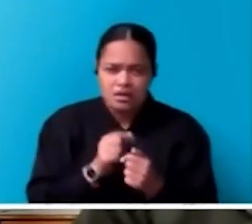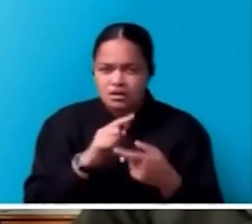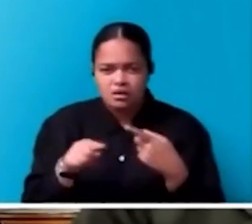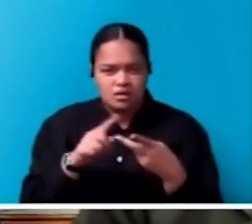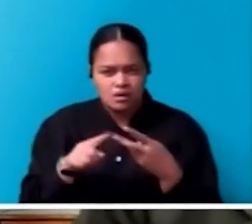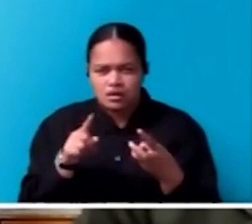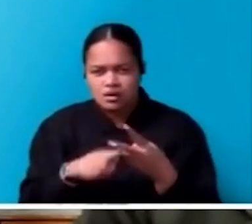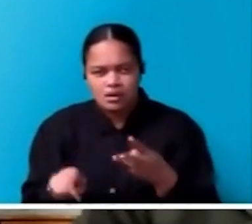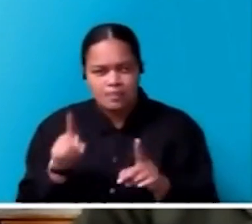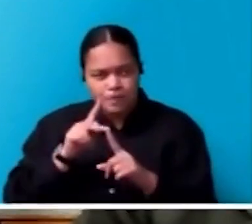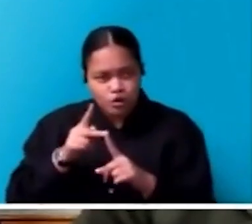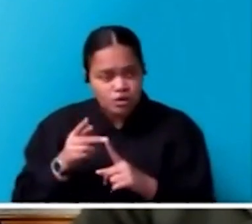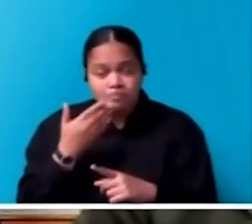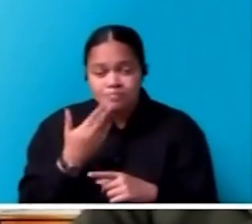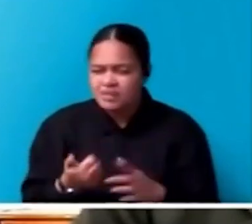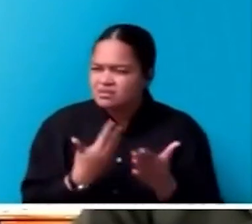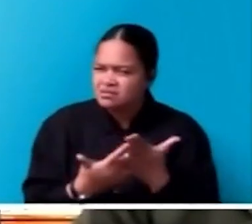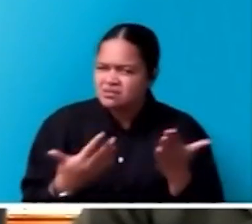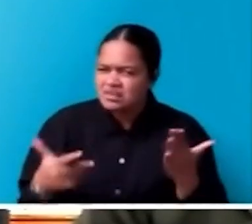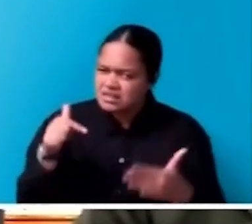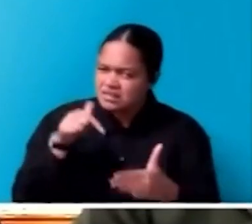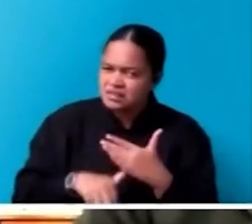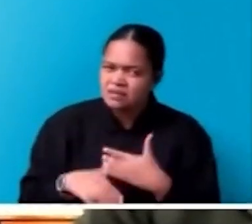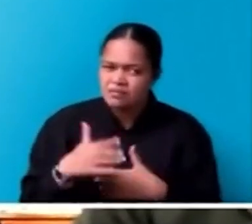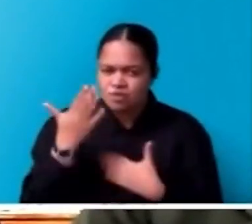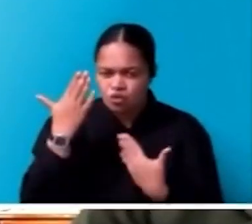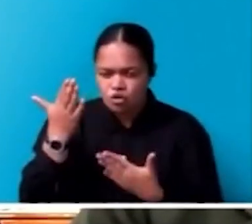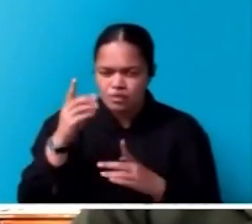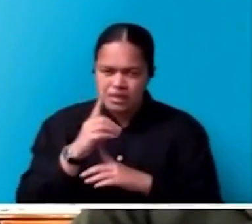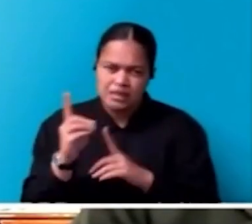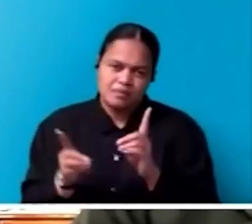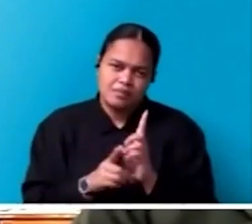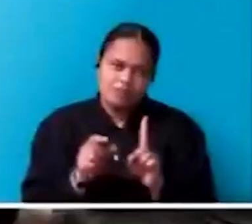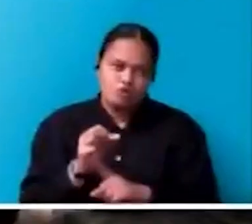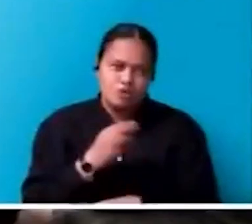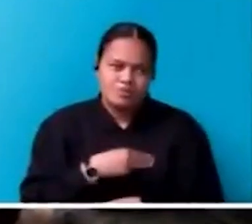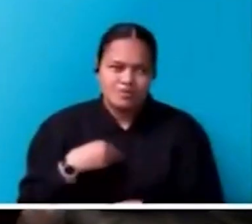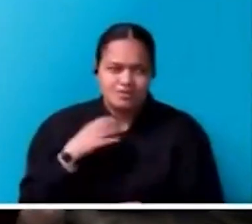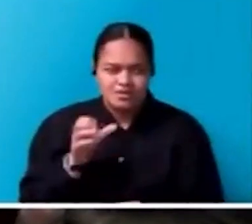priorities. Would you elaborate more on that, Honorable Deputy Prime Minister?